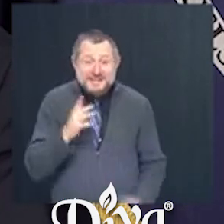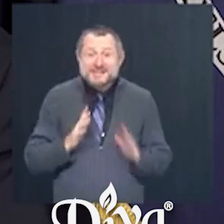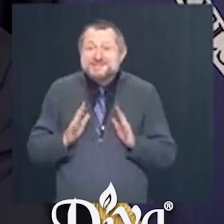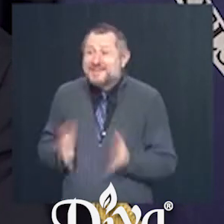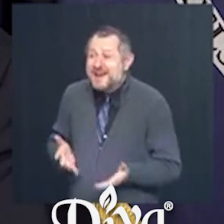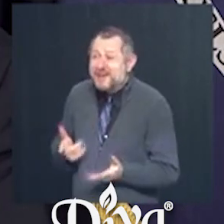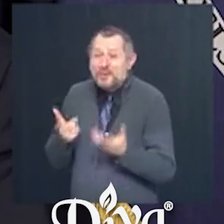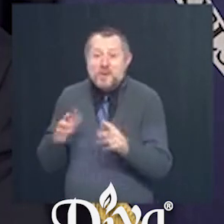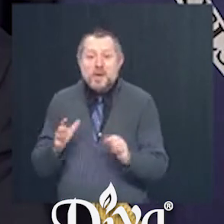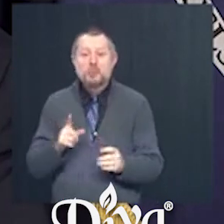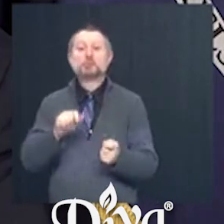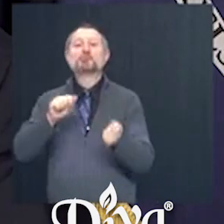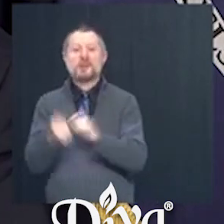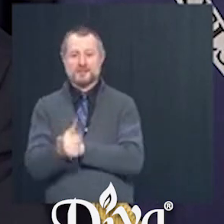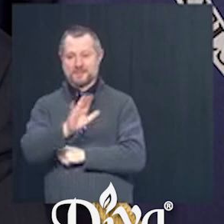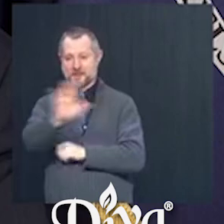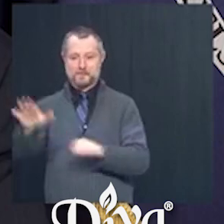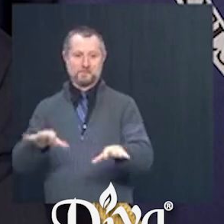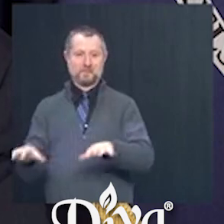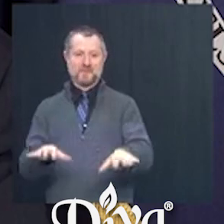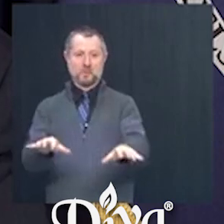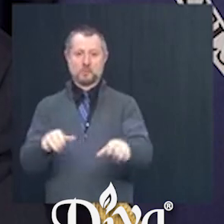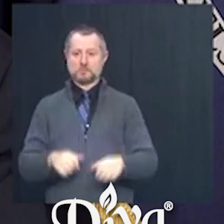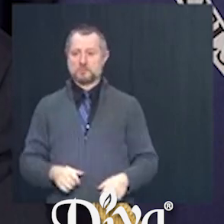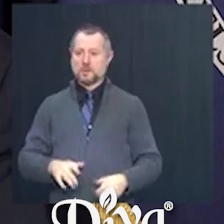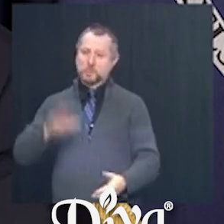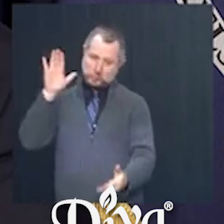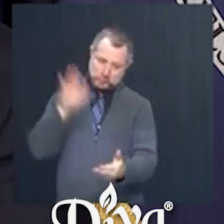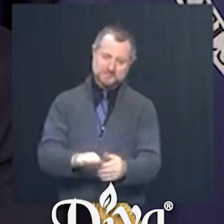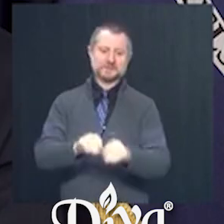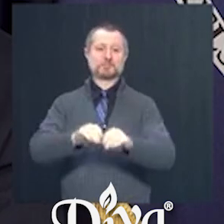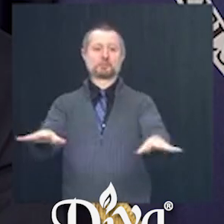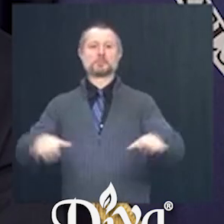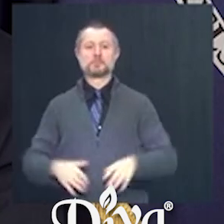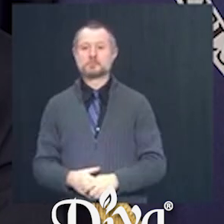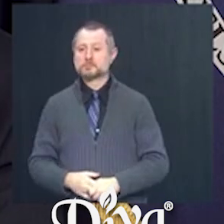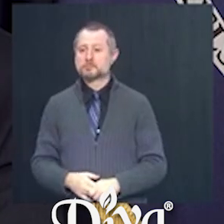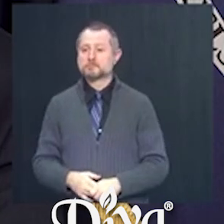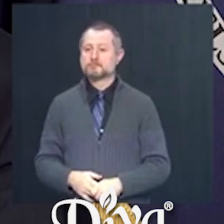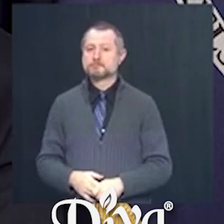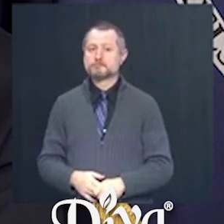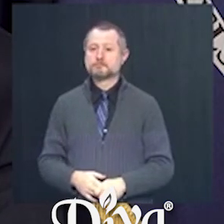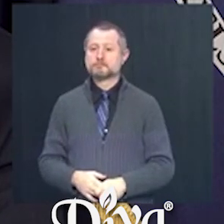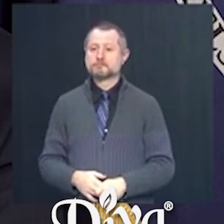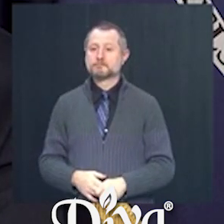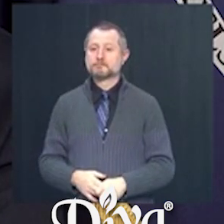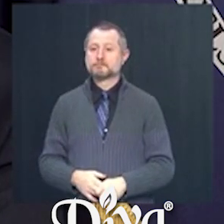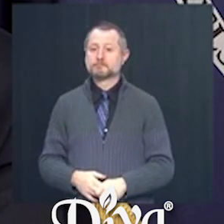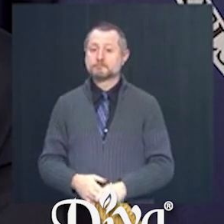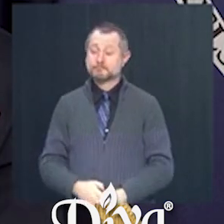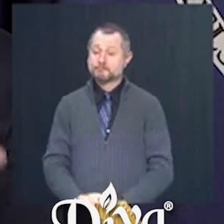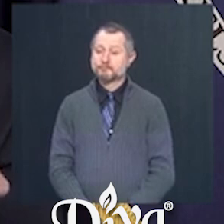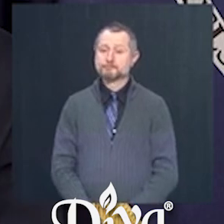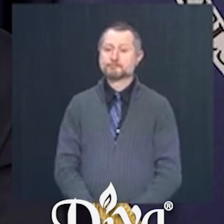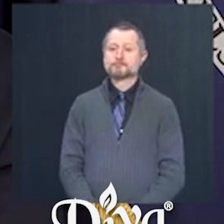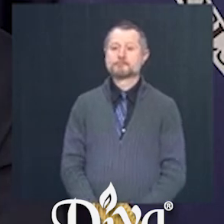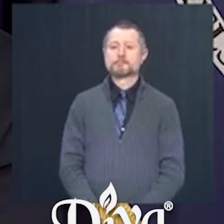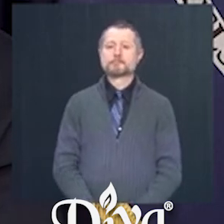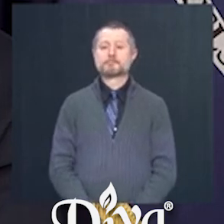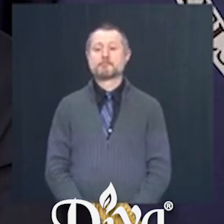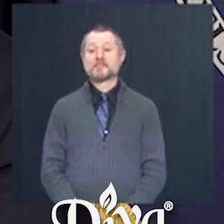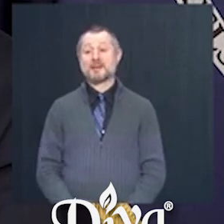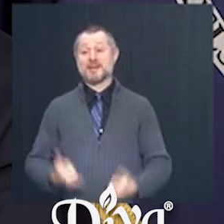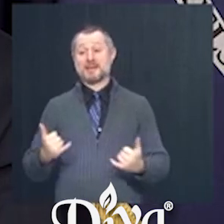have to alter your behavior to reduce the spread. Do I believe between now